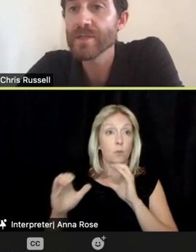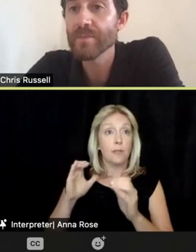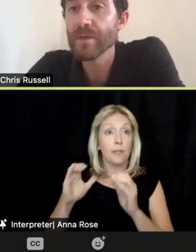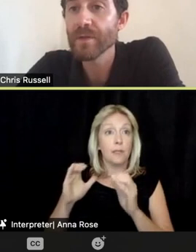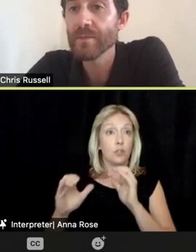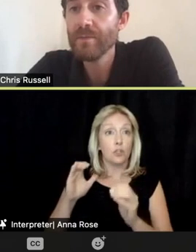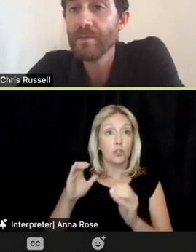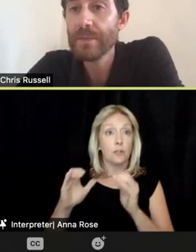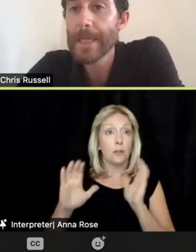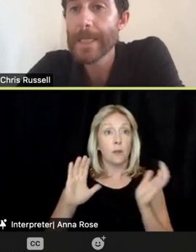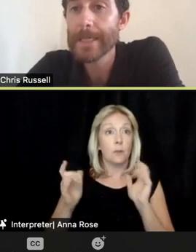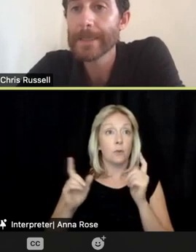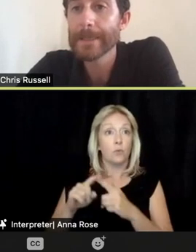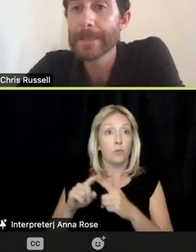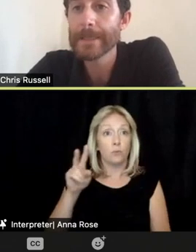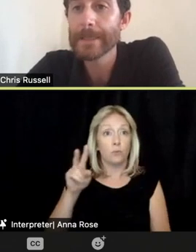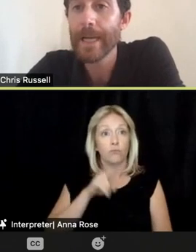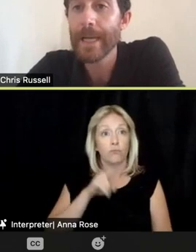by looking at something?